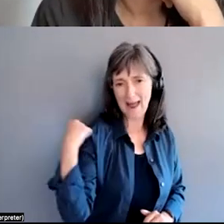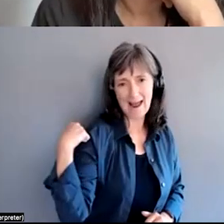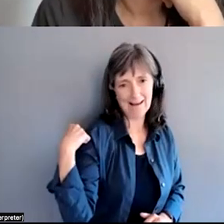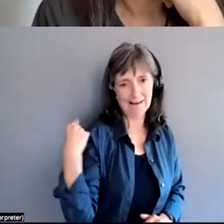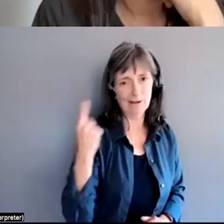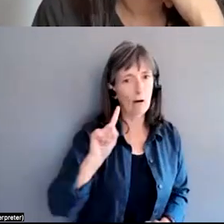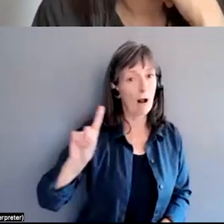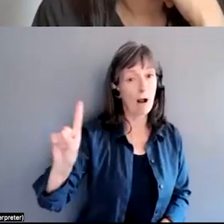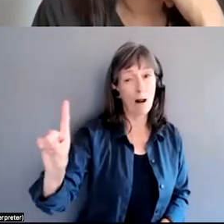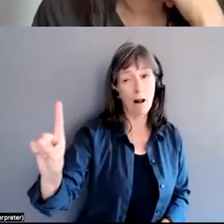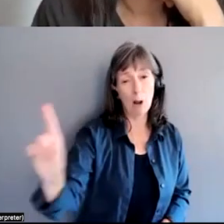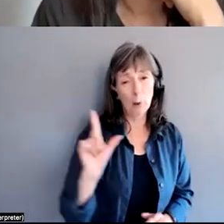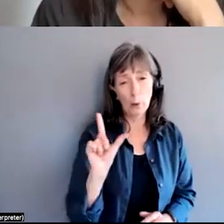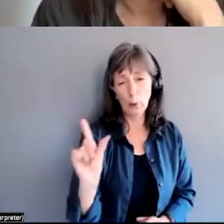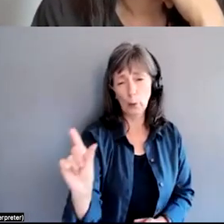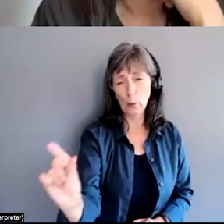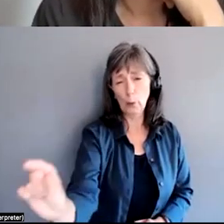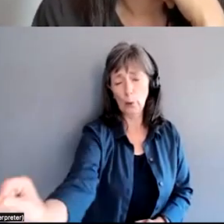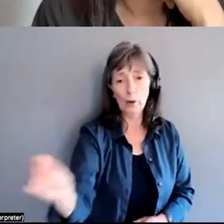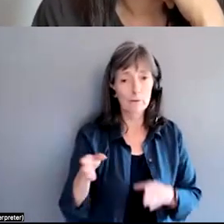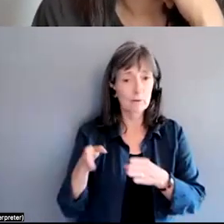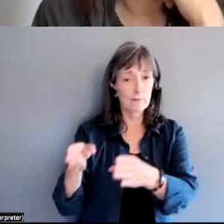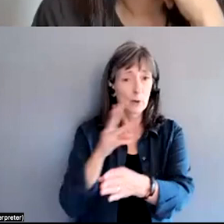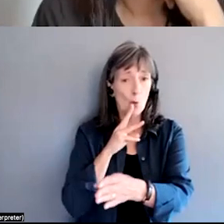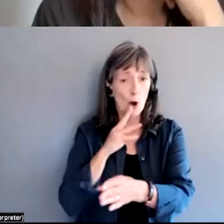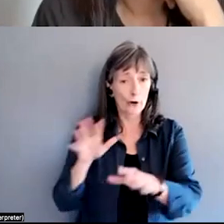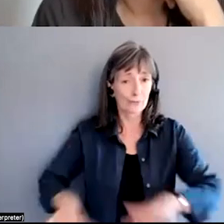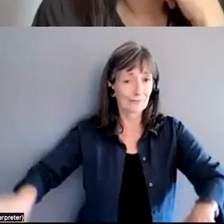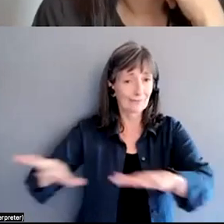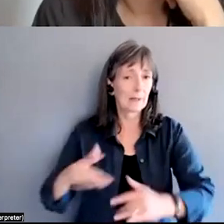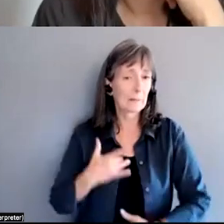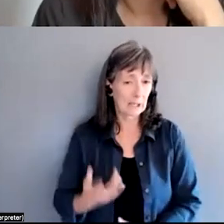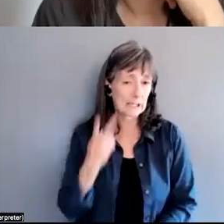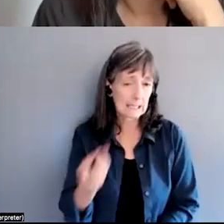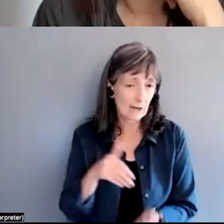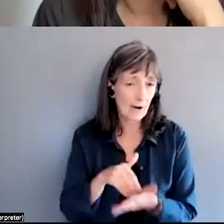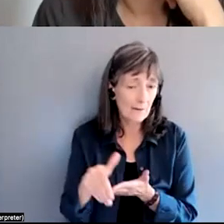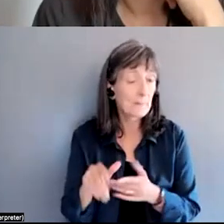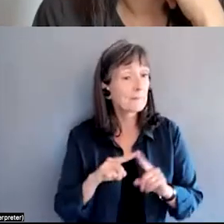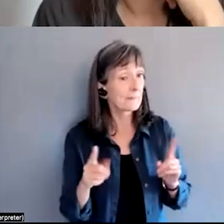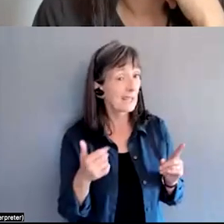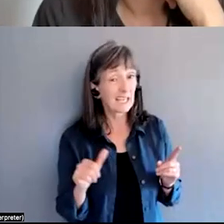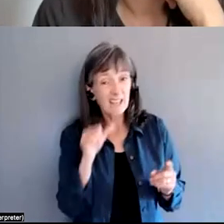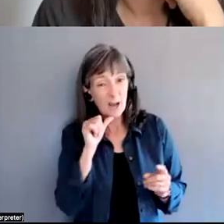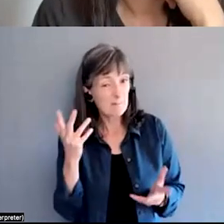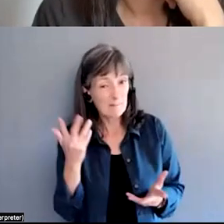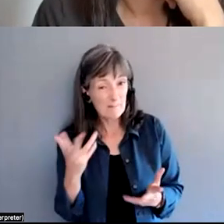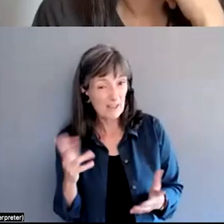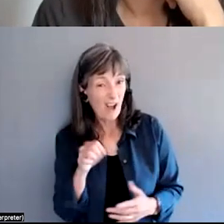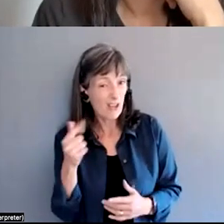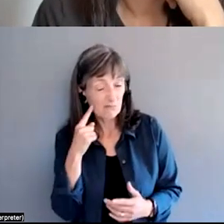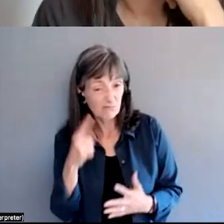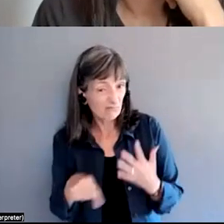to the end of a pier. But the other you don't see that much, but I'm wondering if there are any trends like that that you can think of that really bother you these